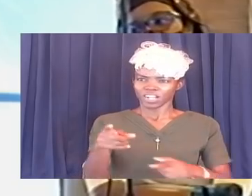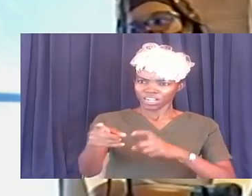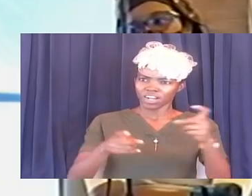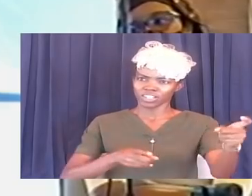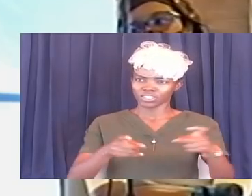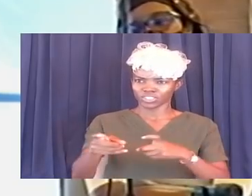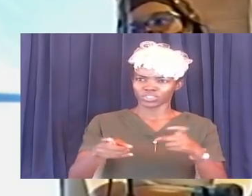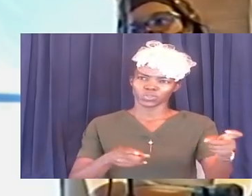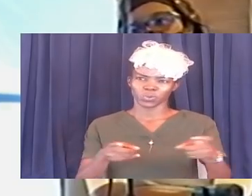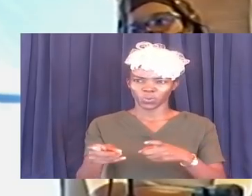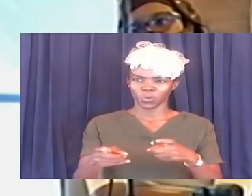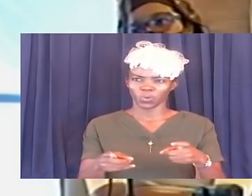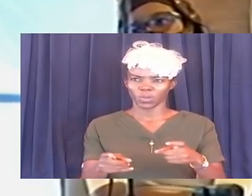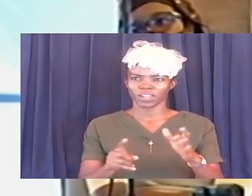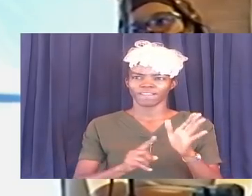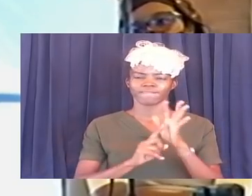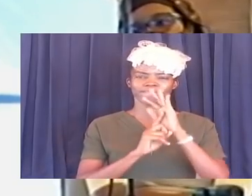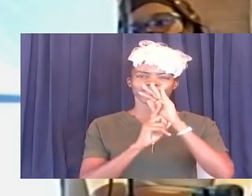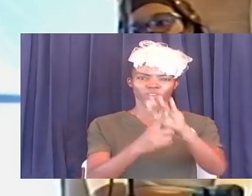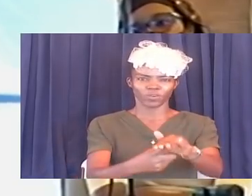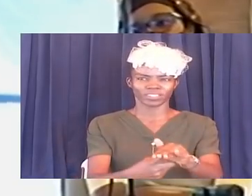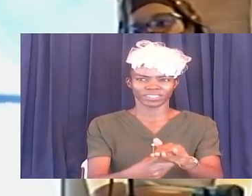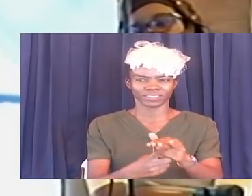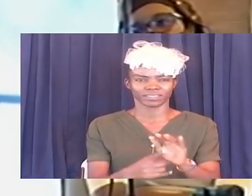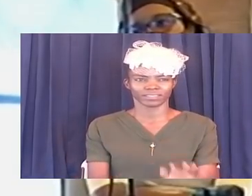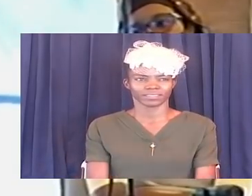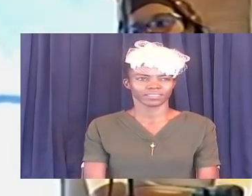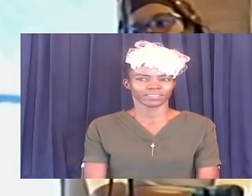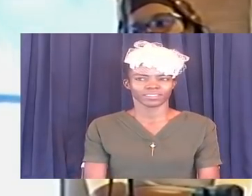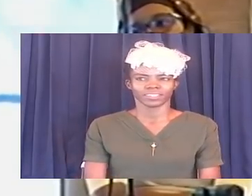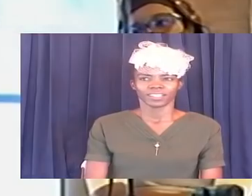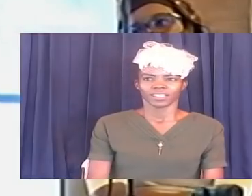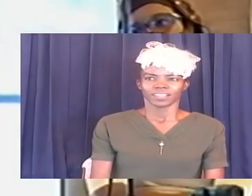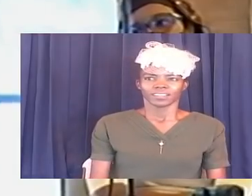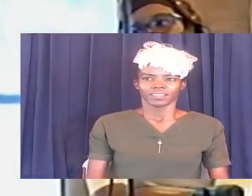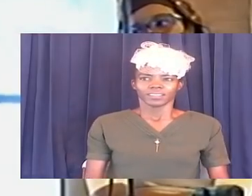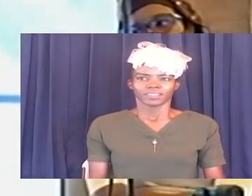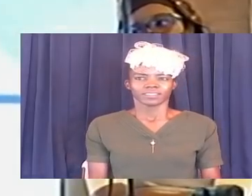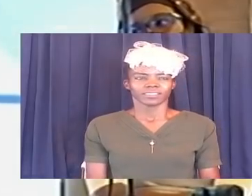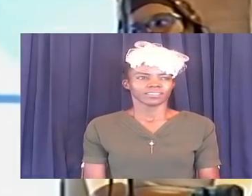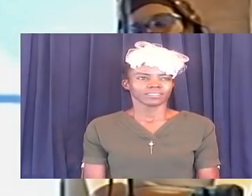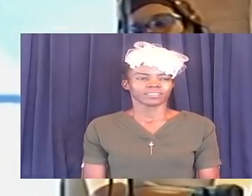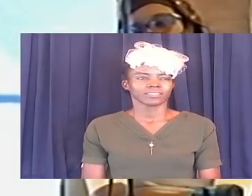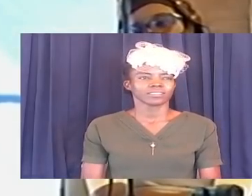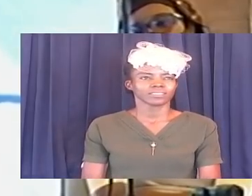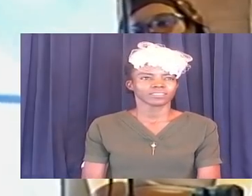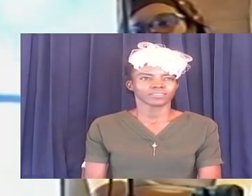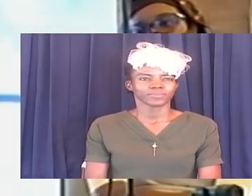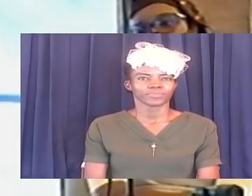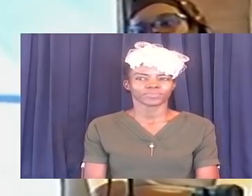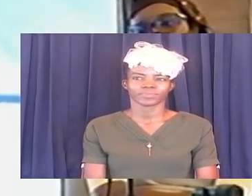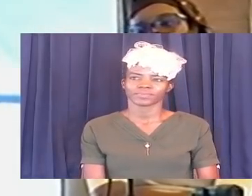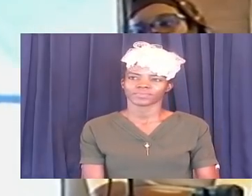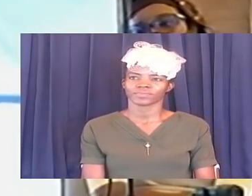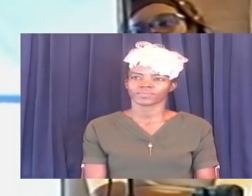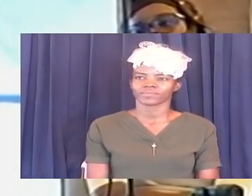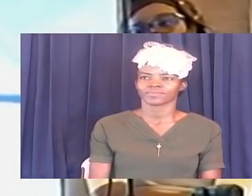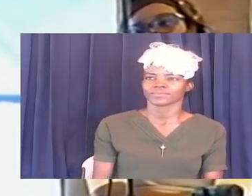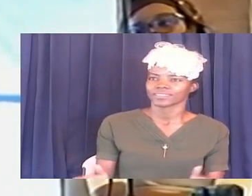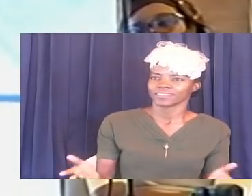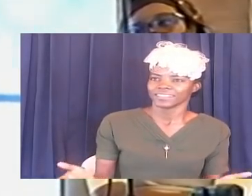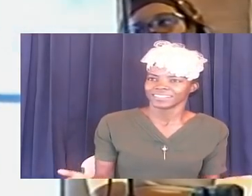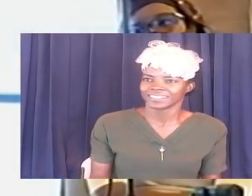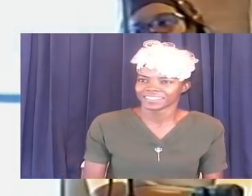force, commonly or generally from a driver's foot, into hydraulic pressure. It goes on to say that